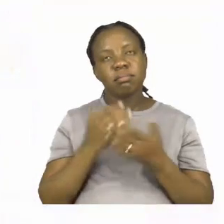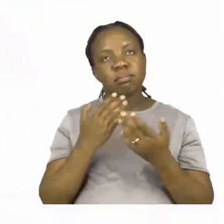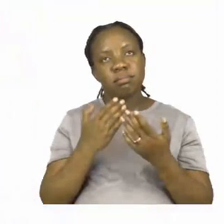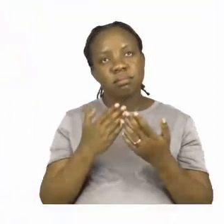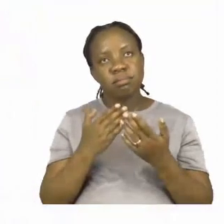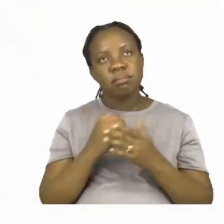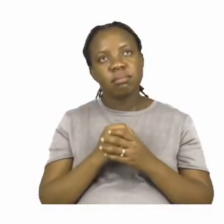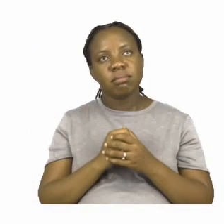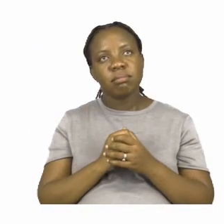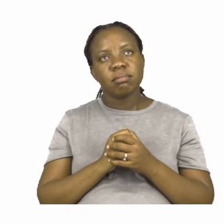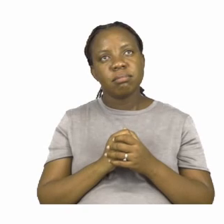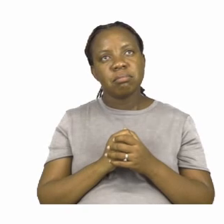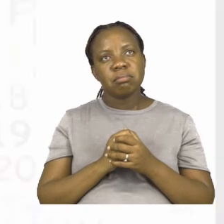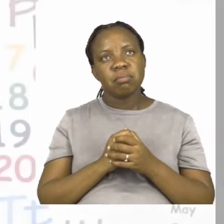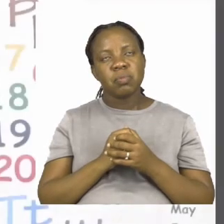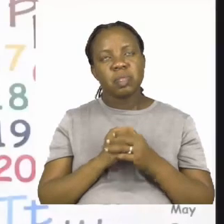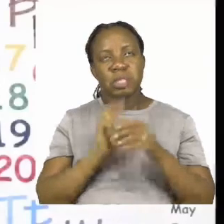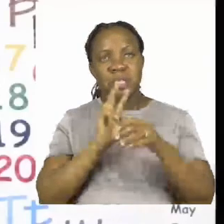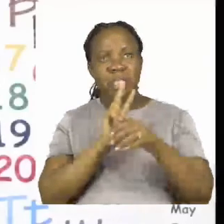word angry.